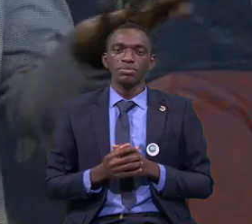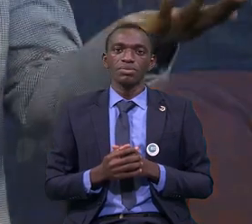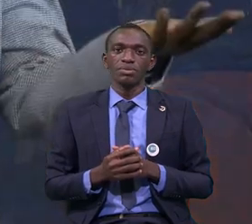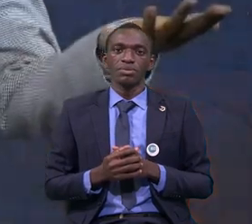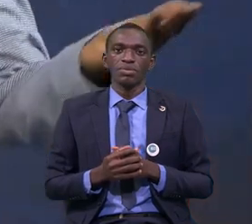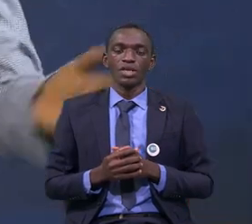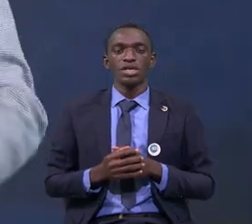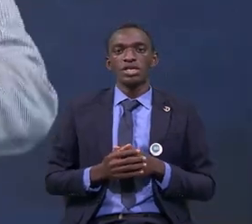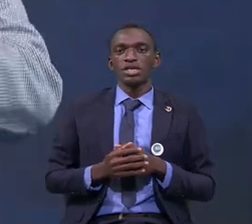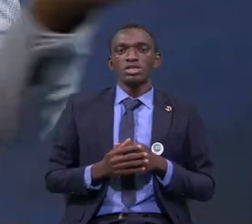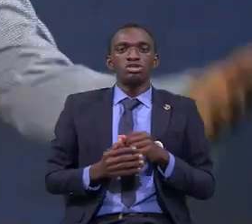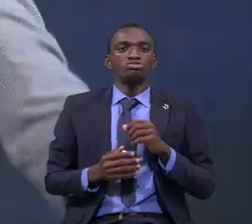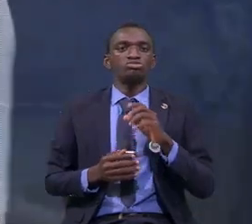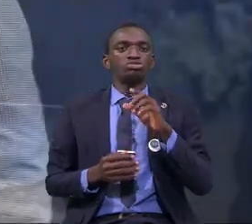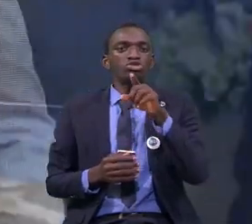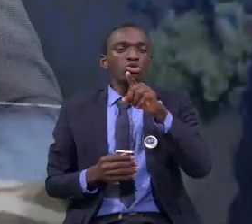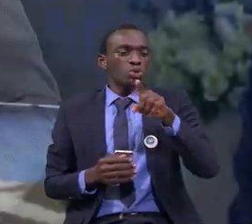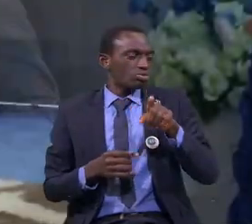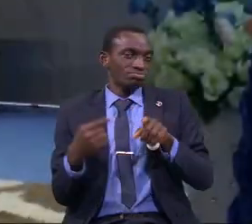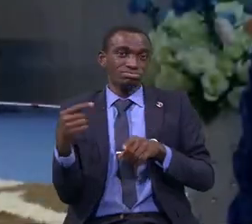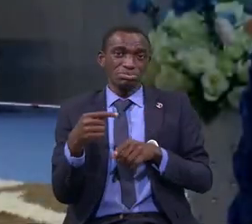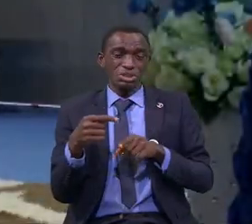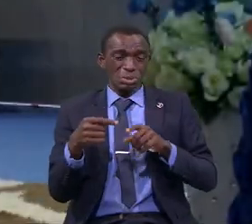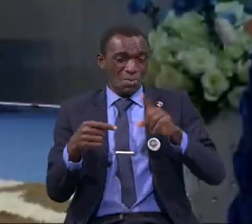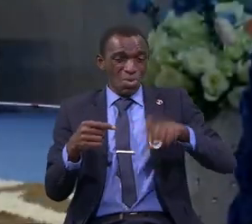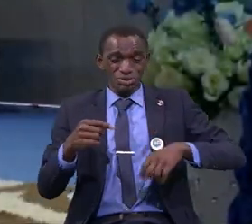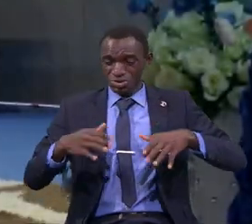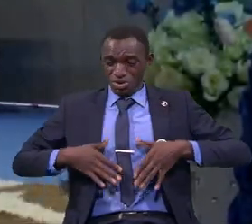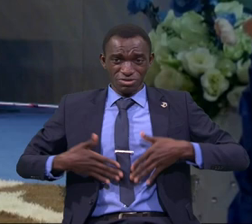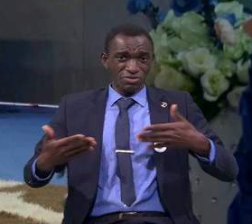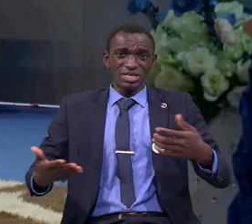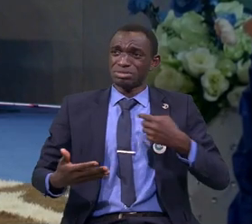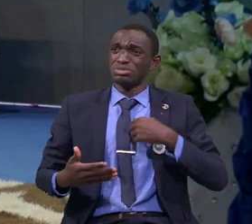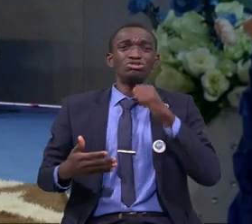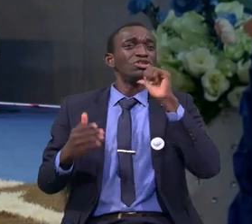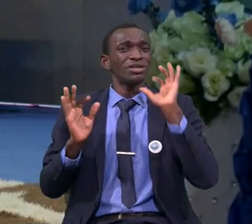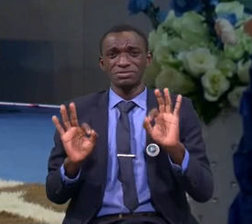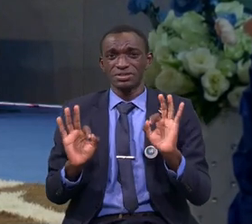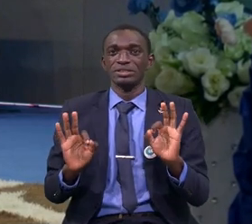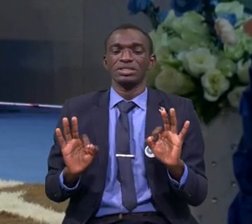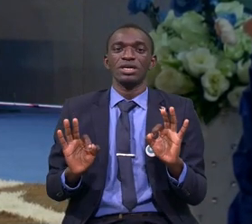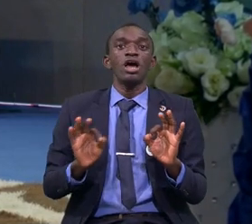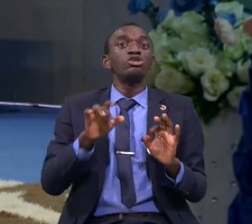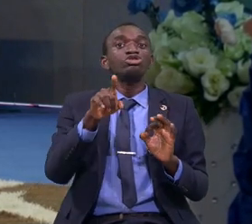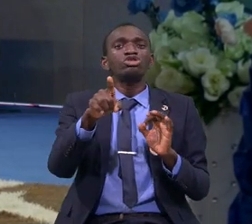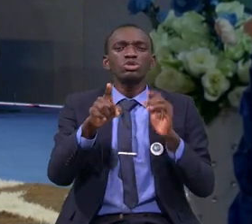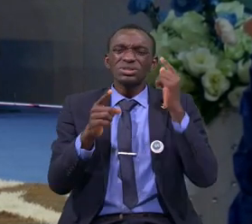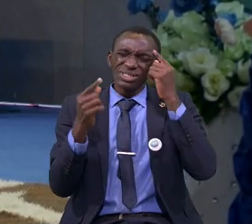You will have to confess, I am undone. As you look at what you